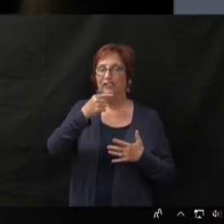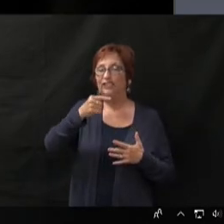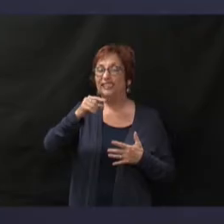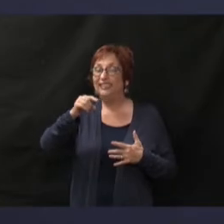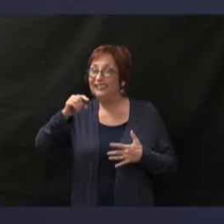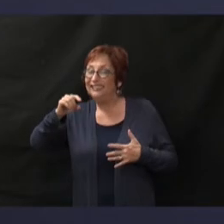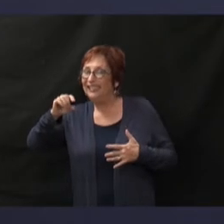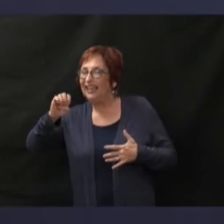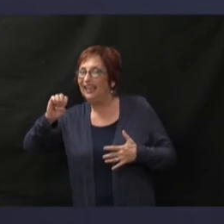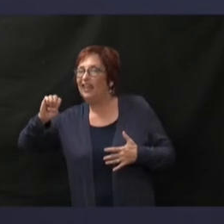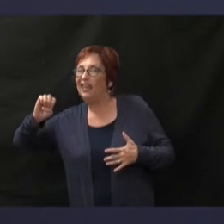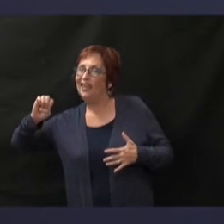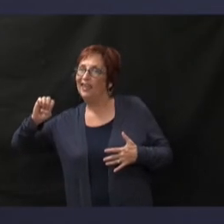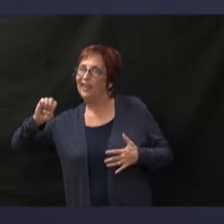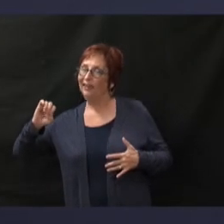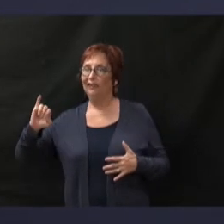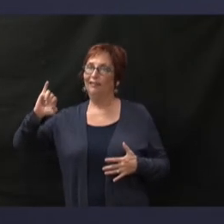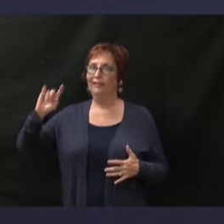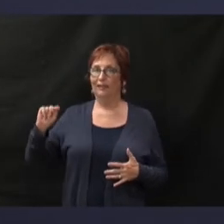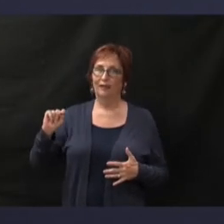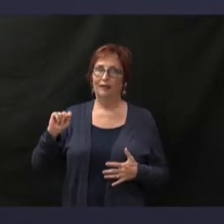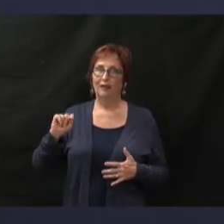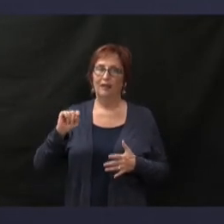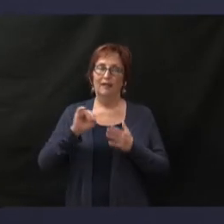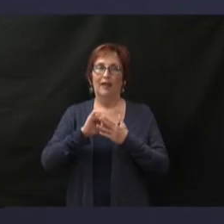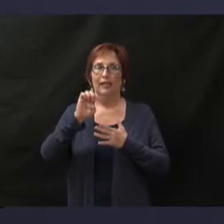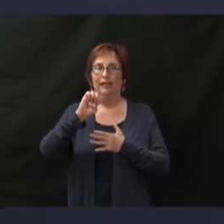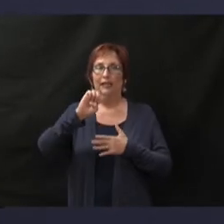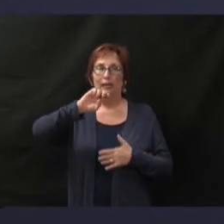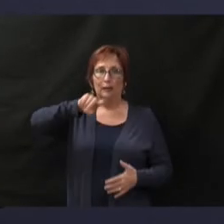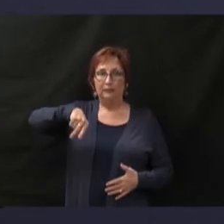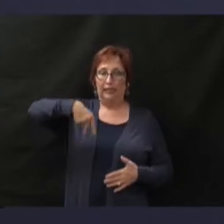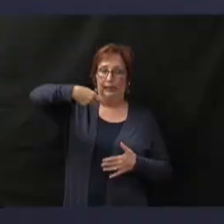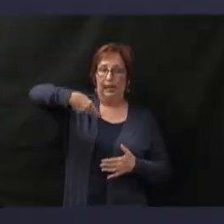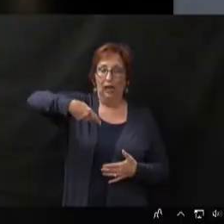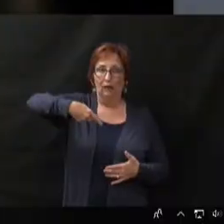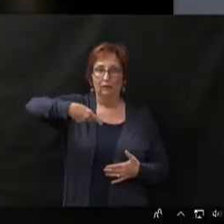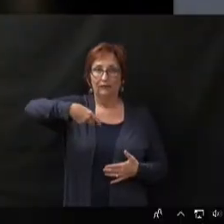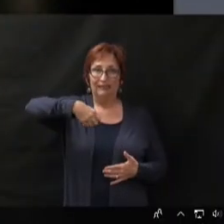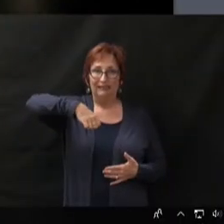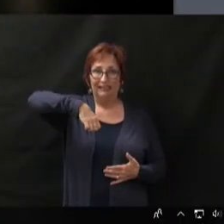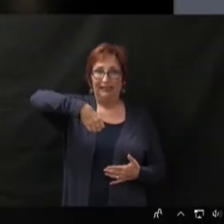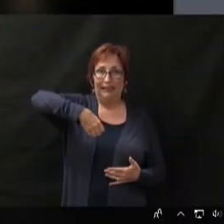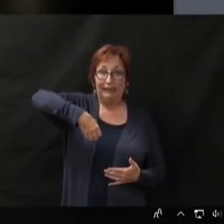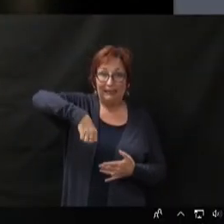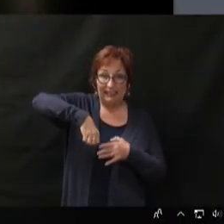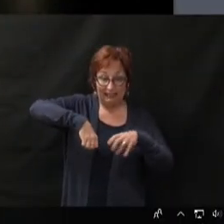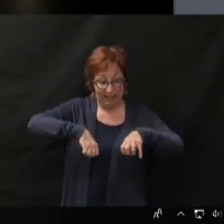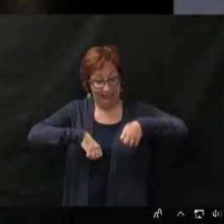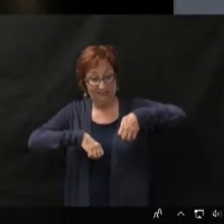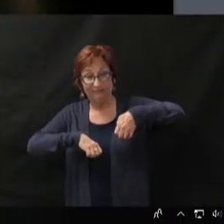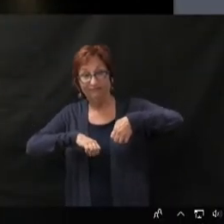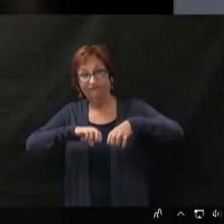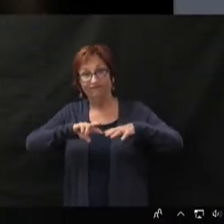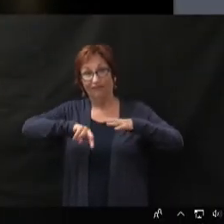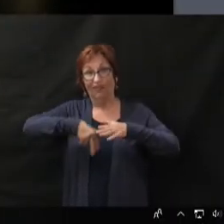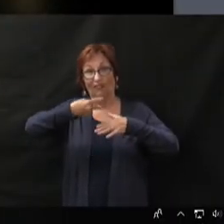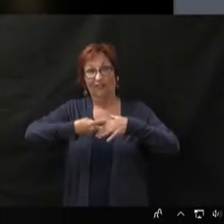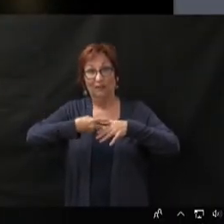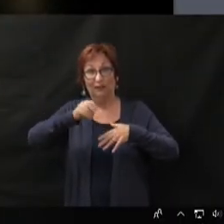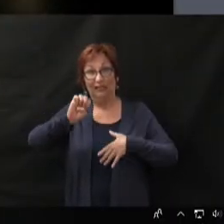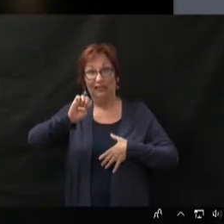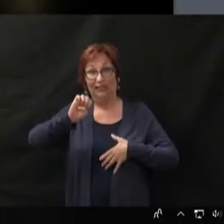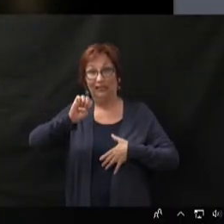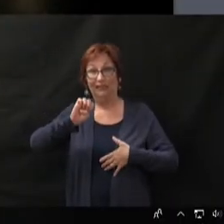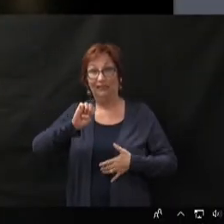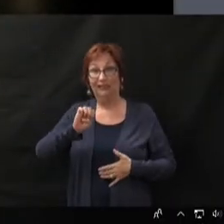This little upside down E here, you have a card for that. And it's card 74 in your